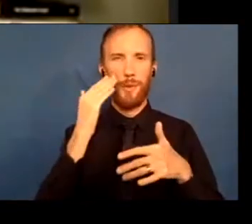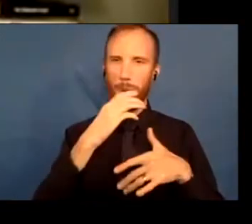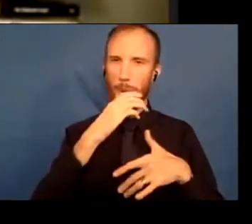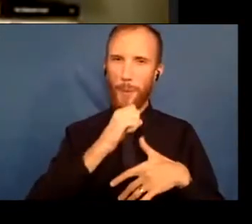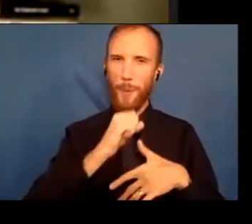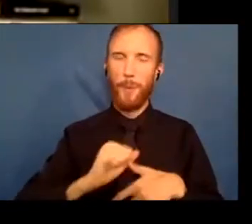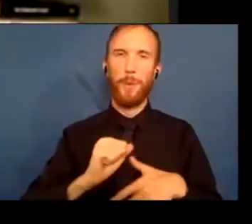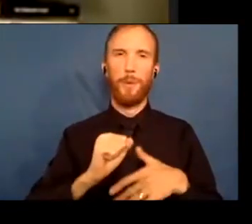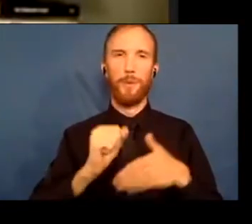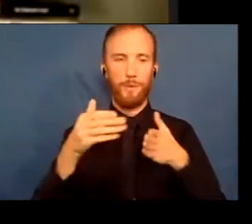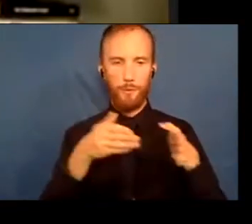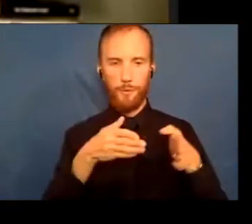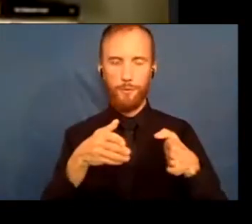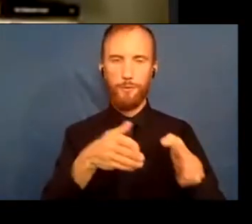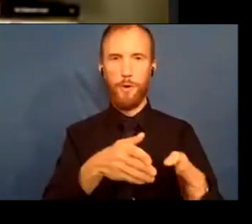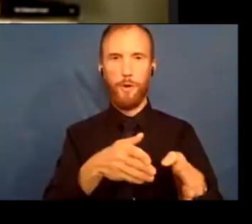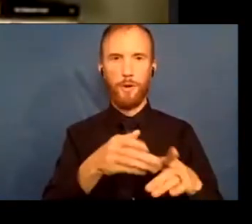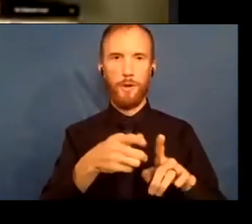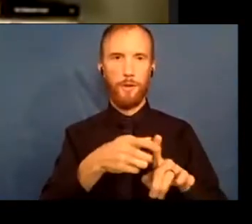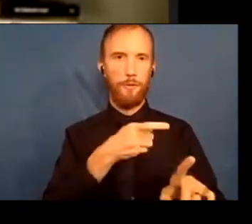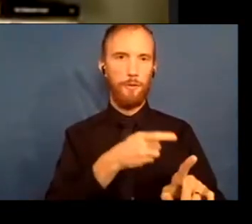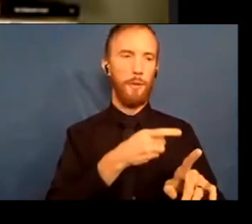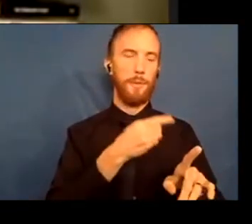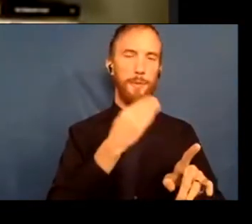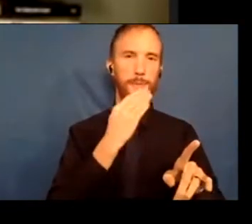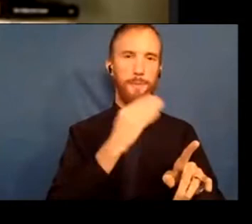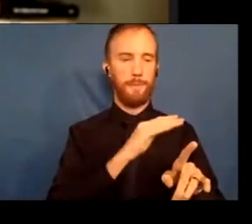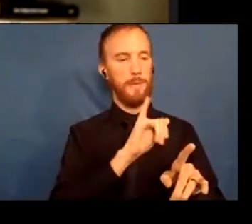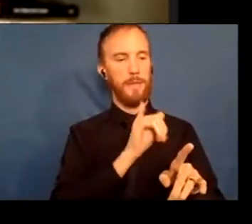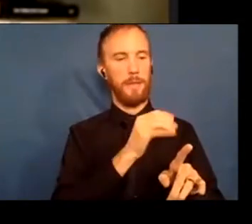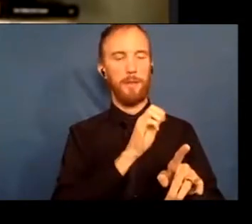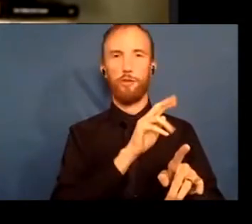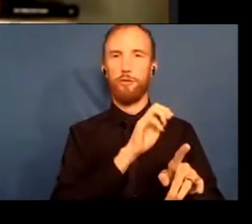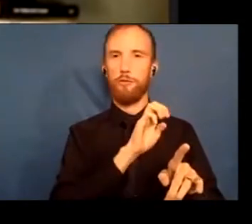run from Jerusalem to Amman.